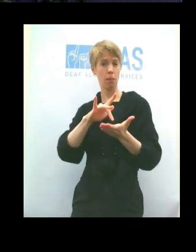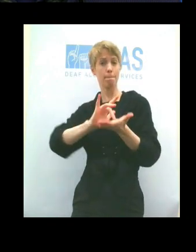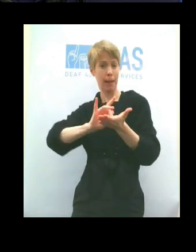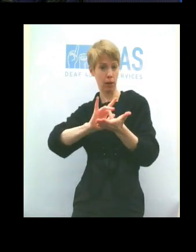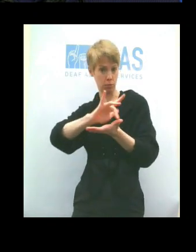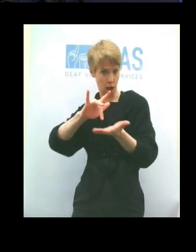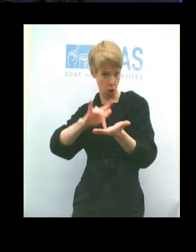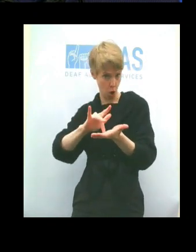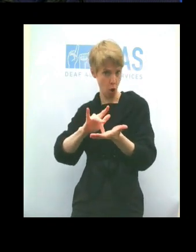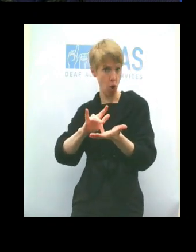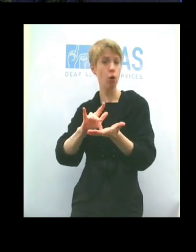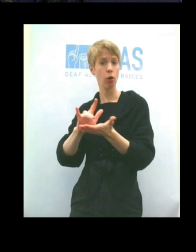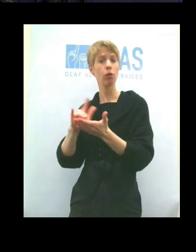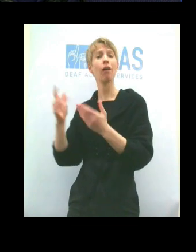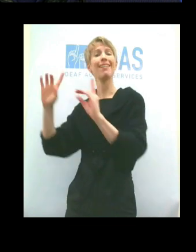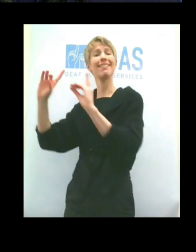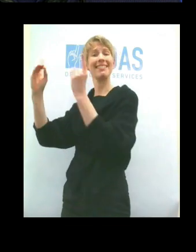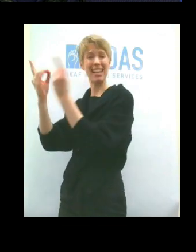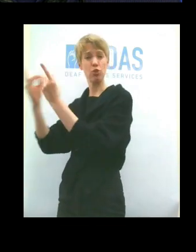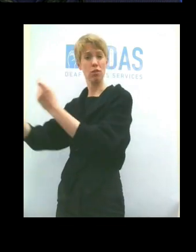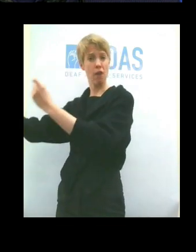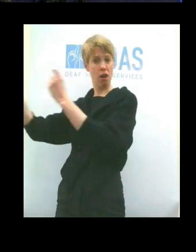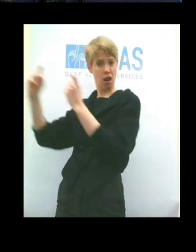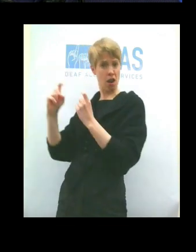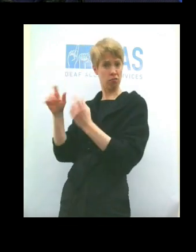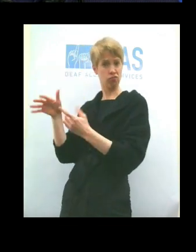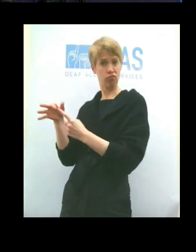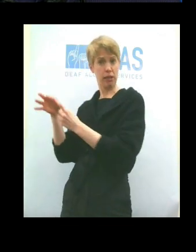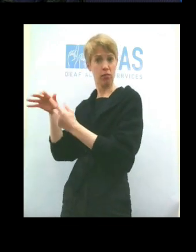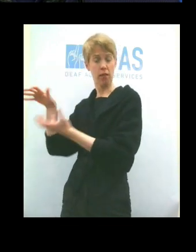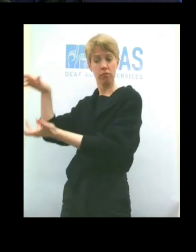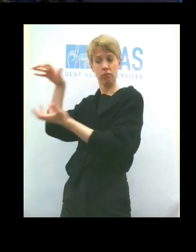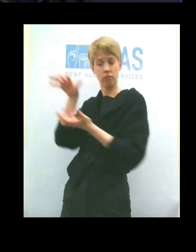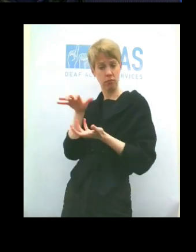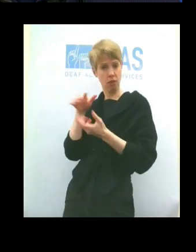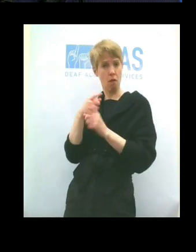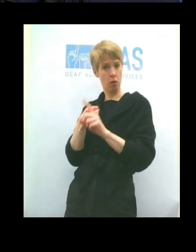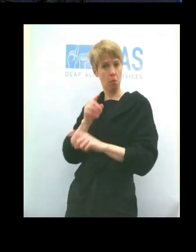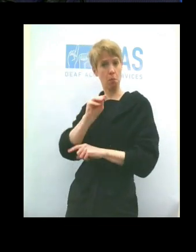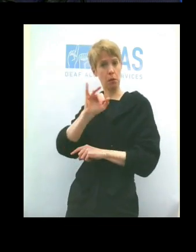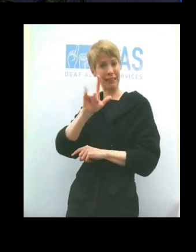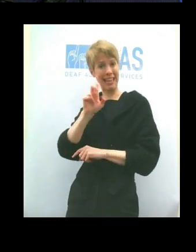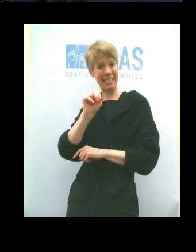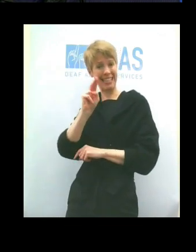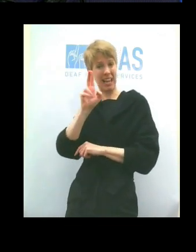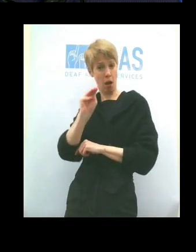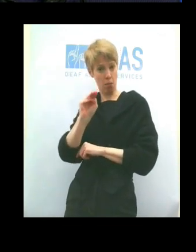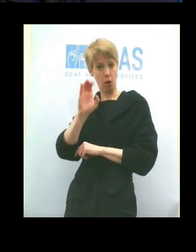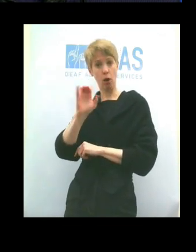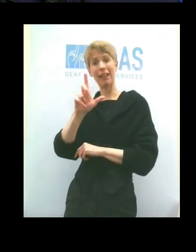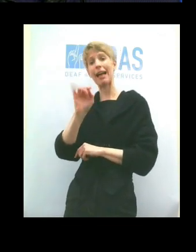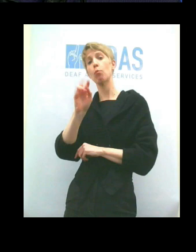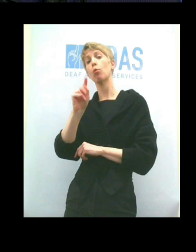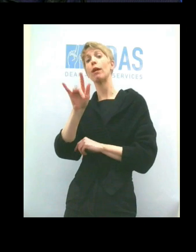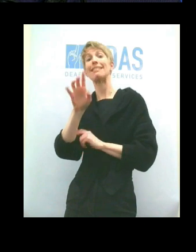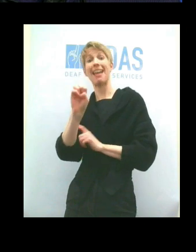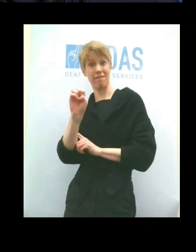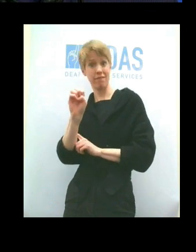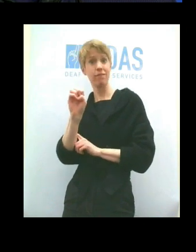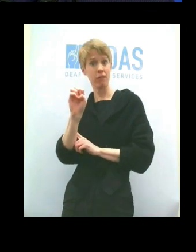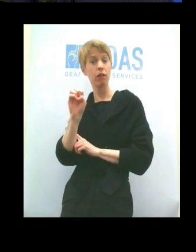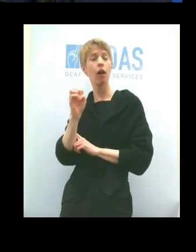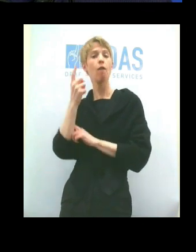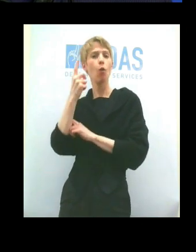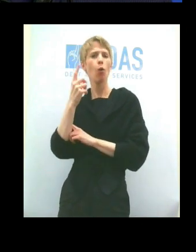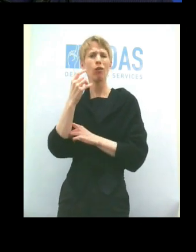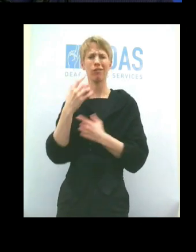funding, which is specialized funding that it had received through the Millennium Collaborative to address disparities in health,